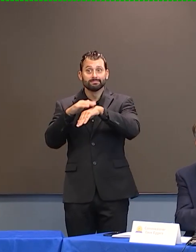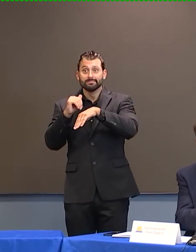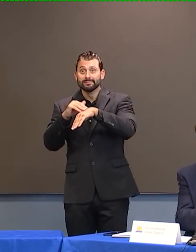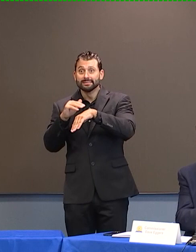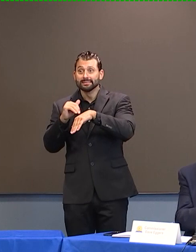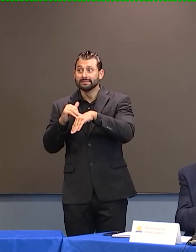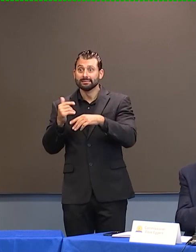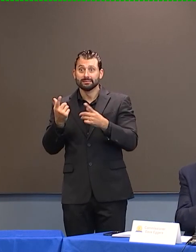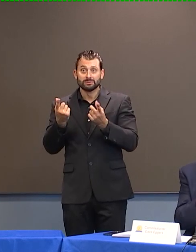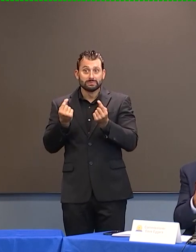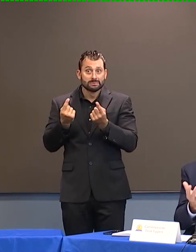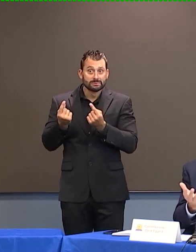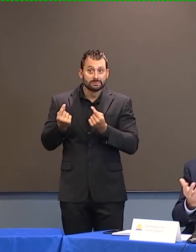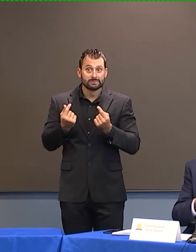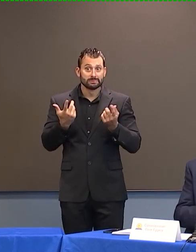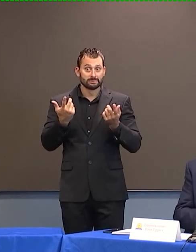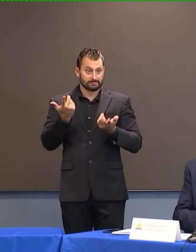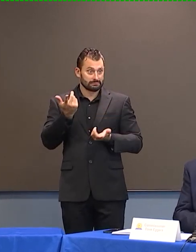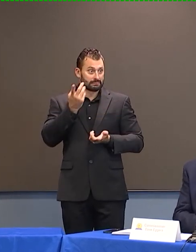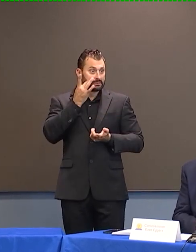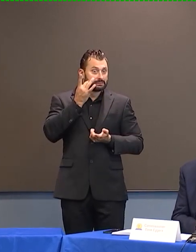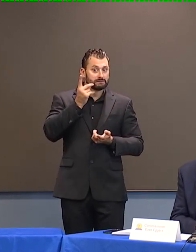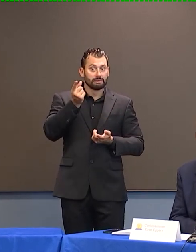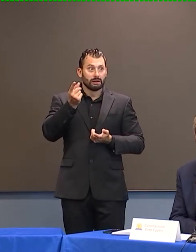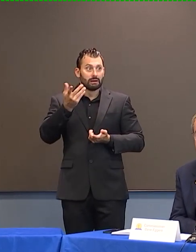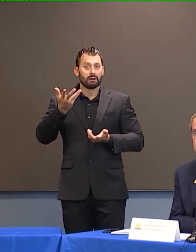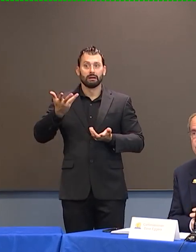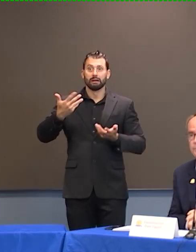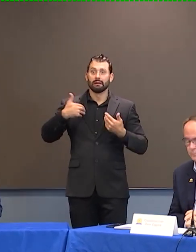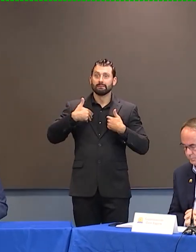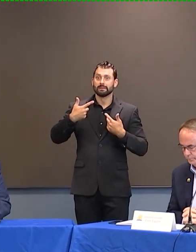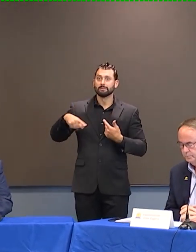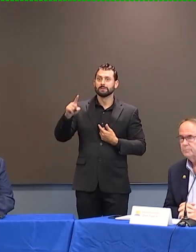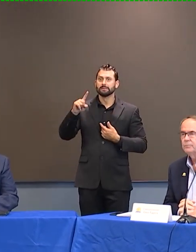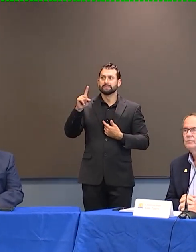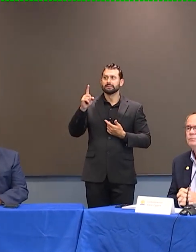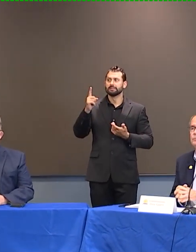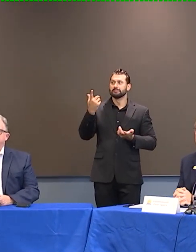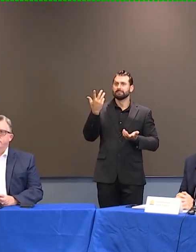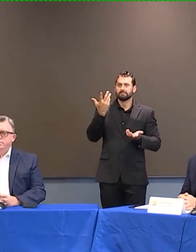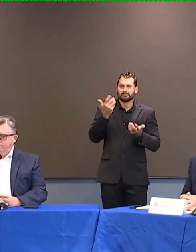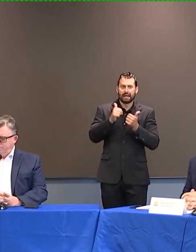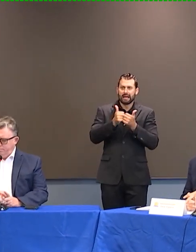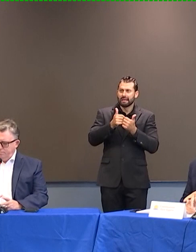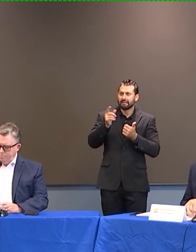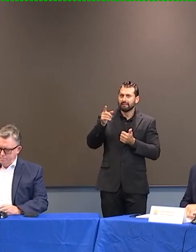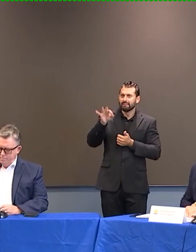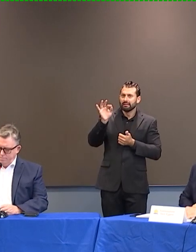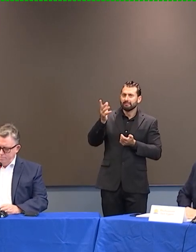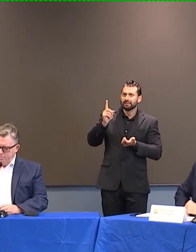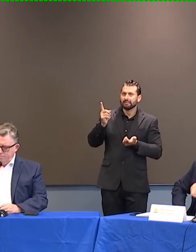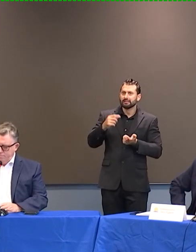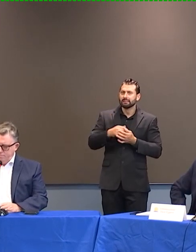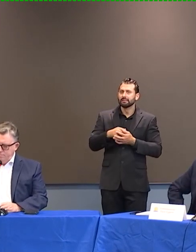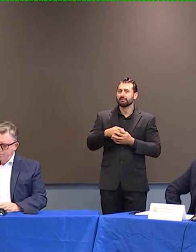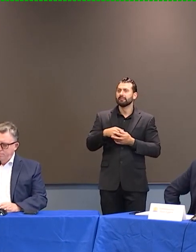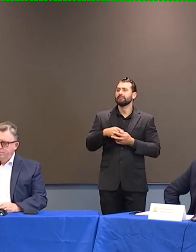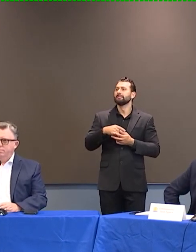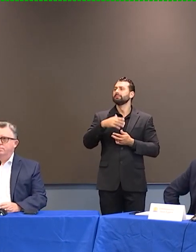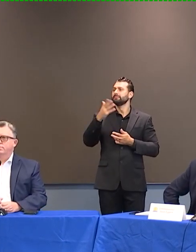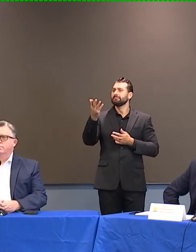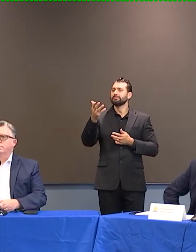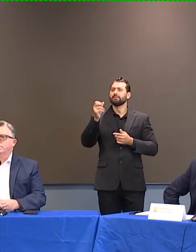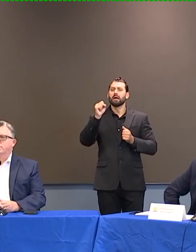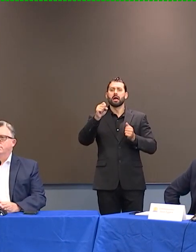still to be determined and then when where can we find that information so we have identified there'll be three special need shelters there's three